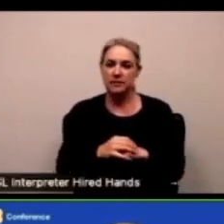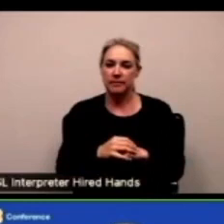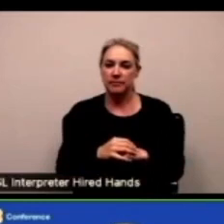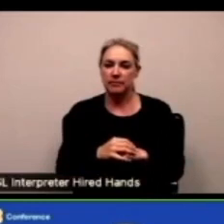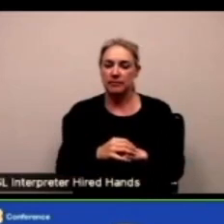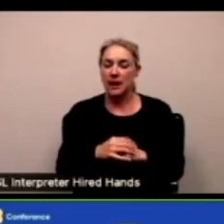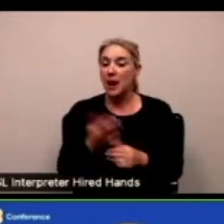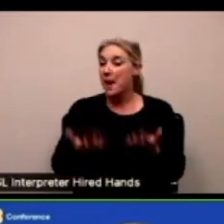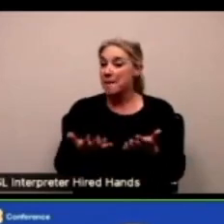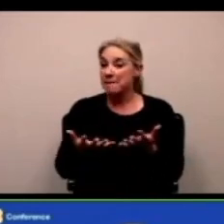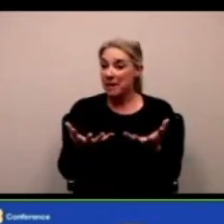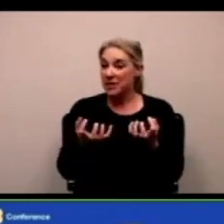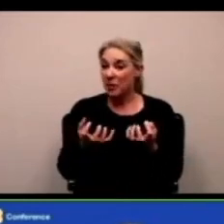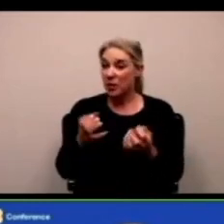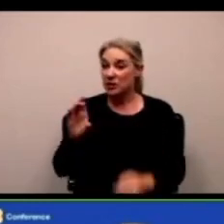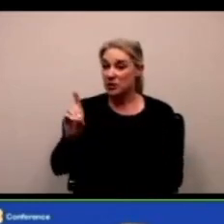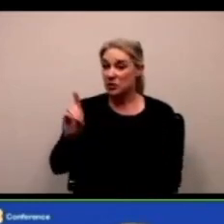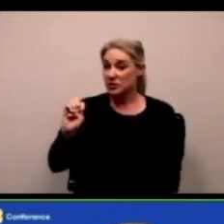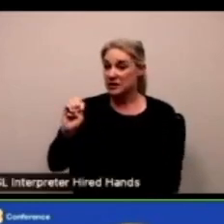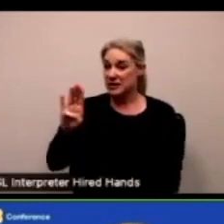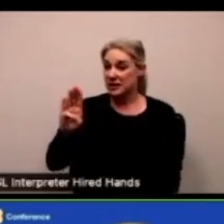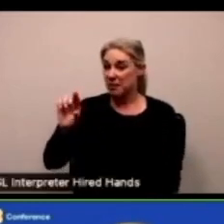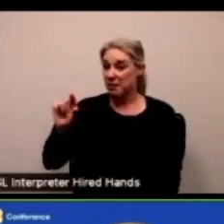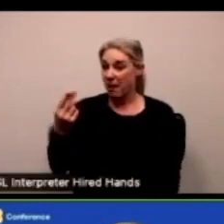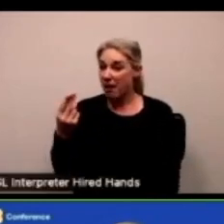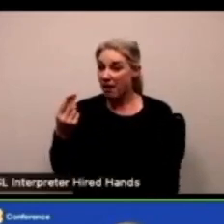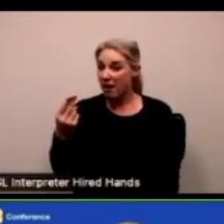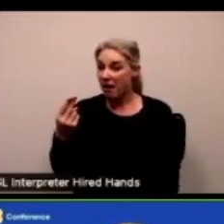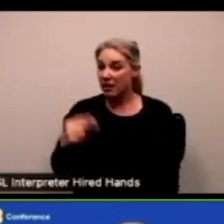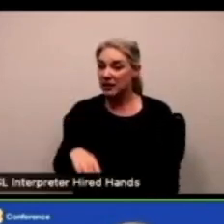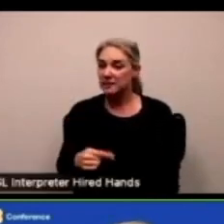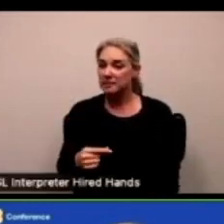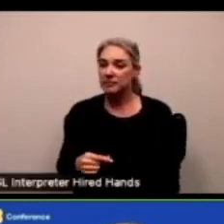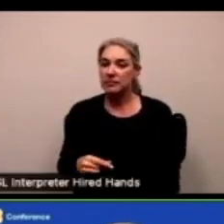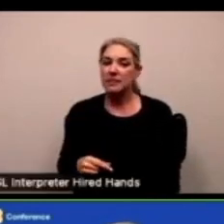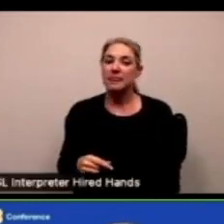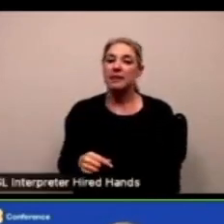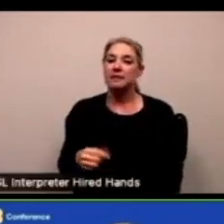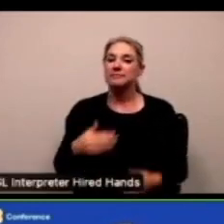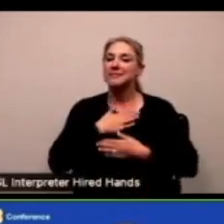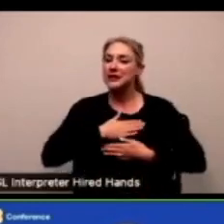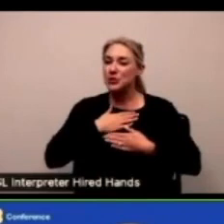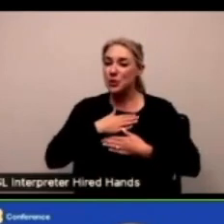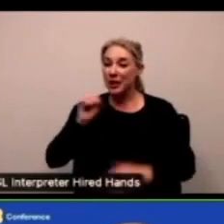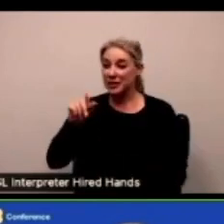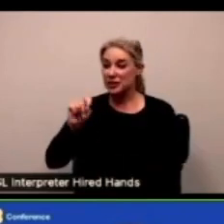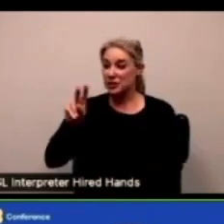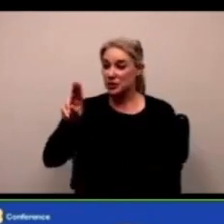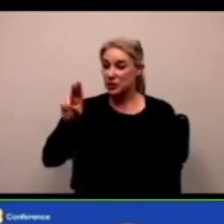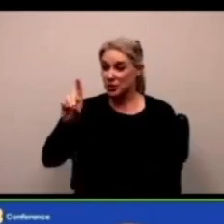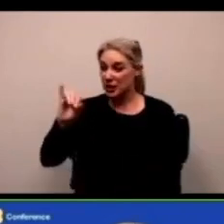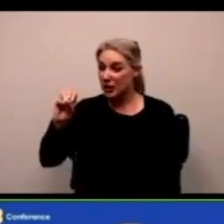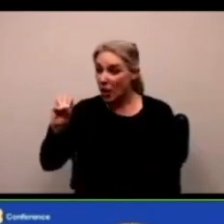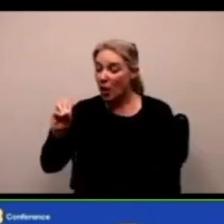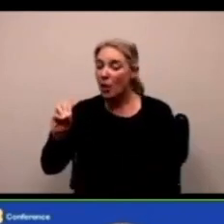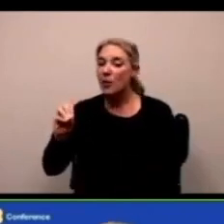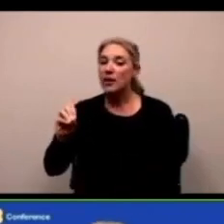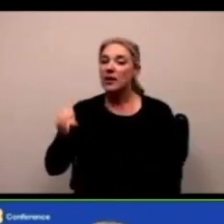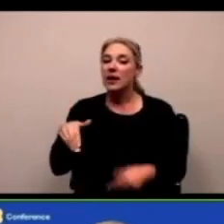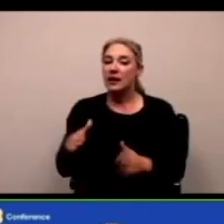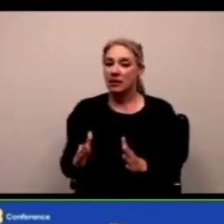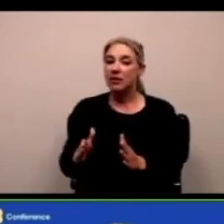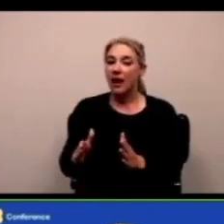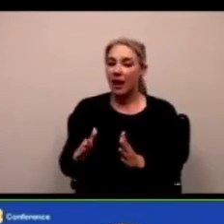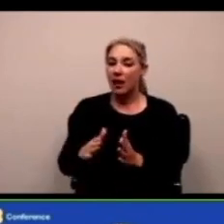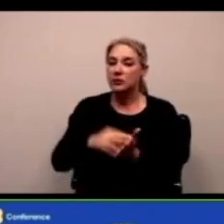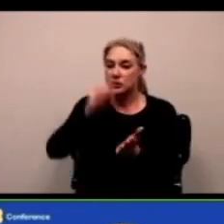debug. I really love the studios because it gives a place for peer feedback. They could, help each